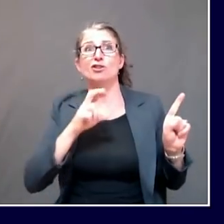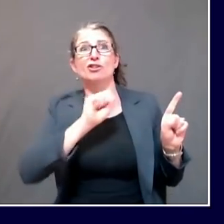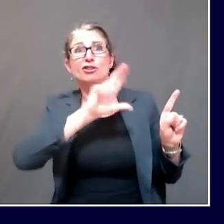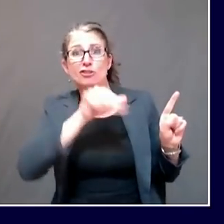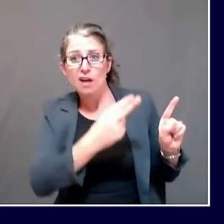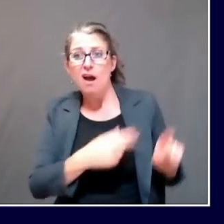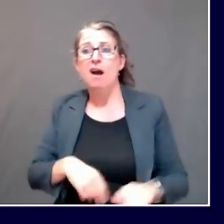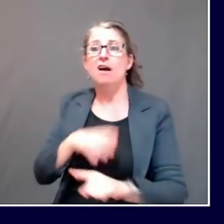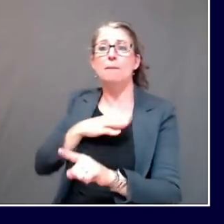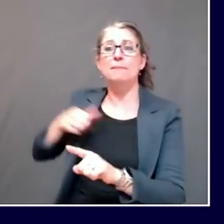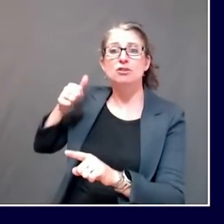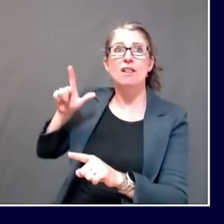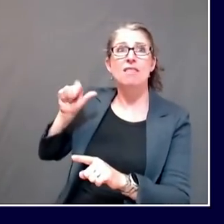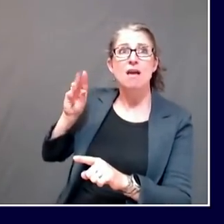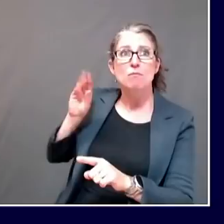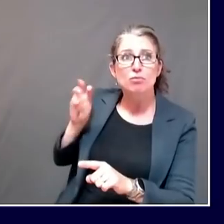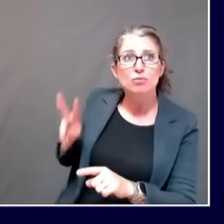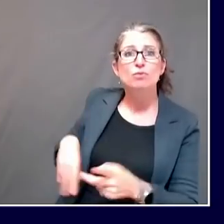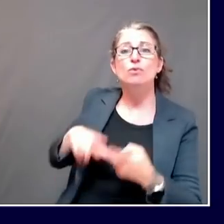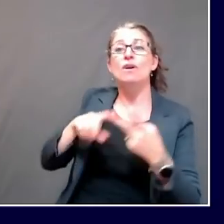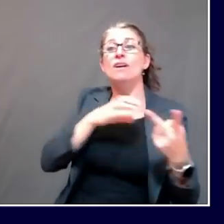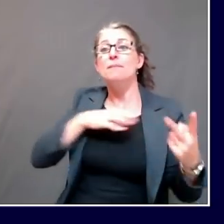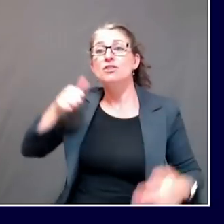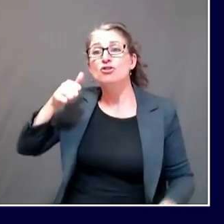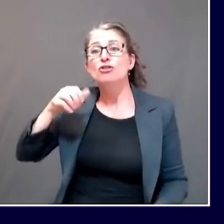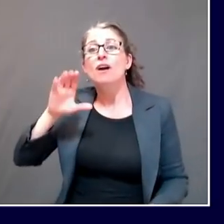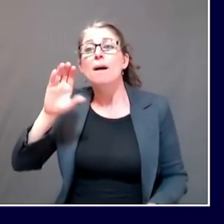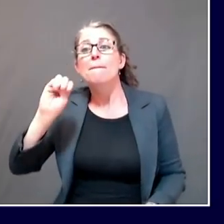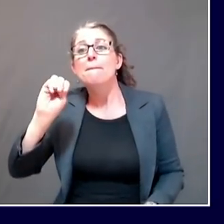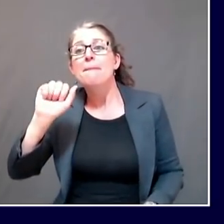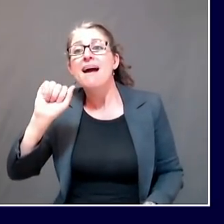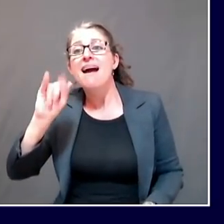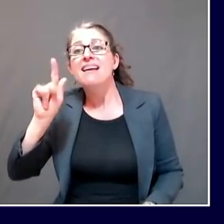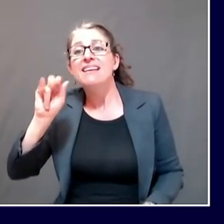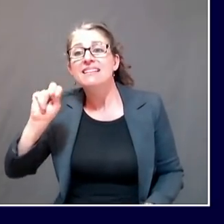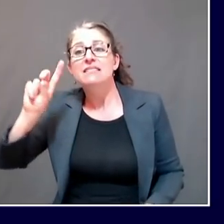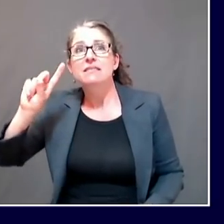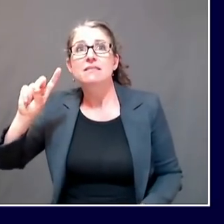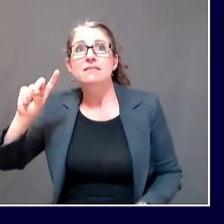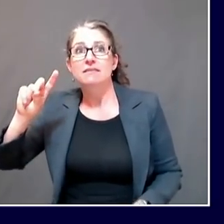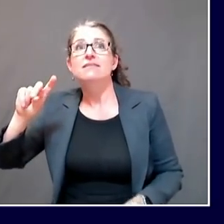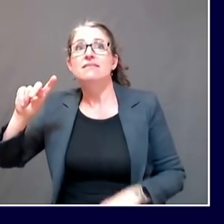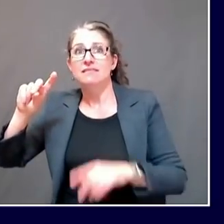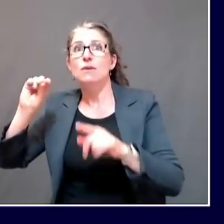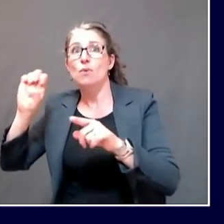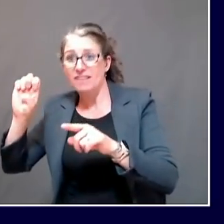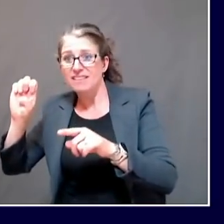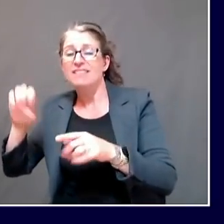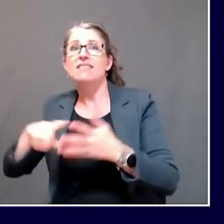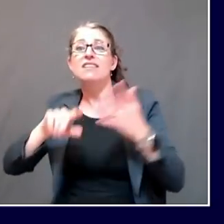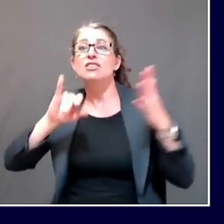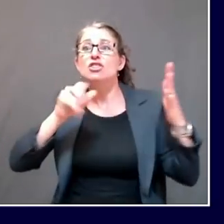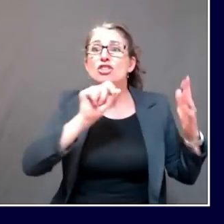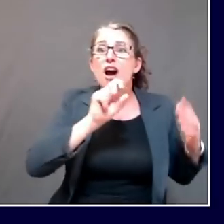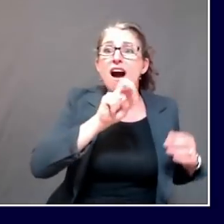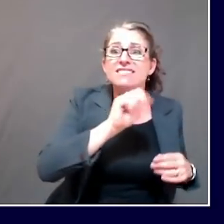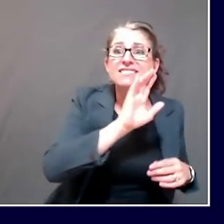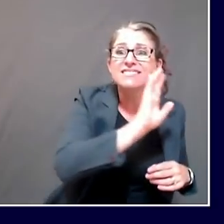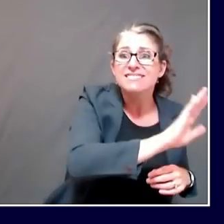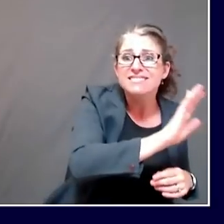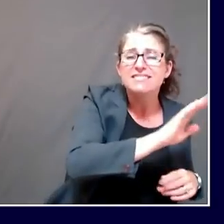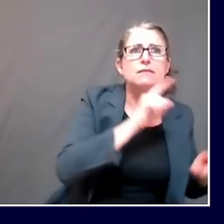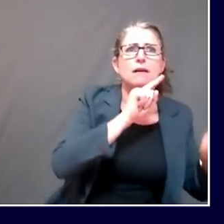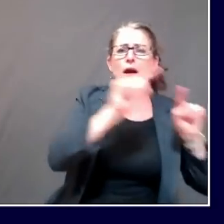recovery efforts. CNN and Moody's Analytics, they credit our relatively low COVID-19 case